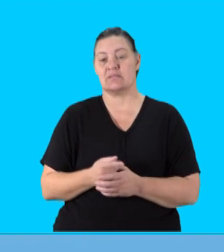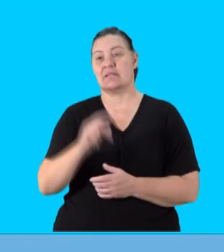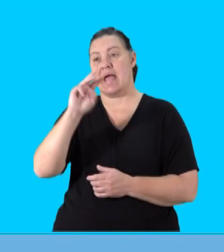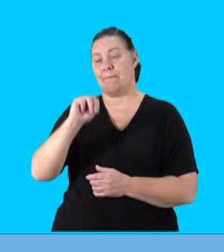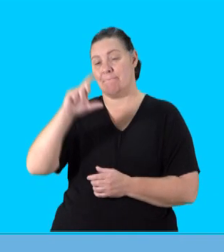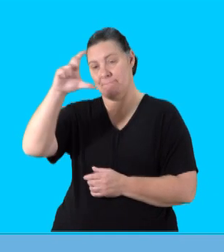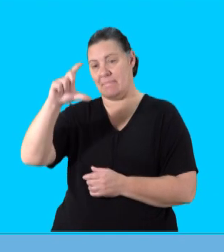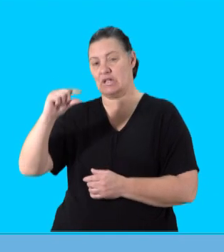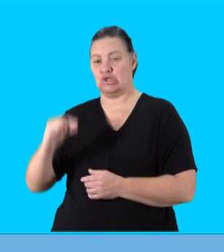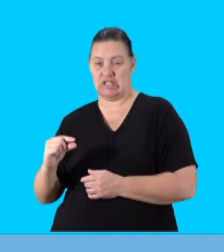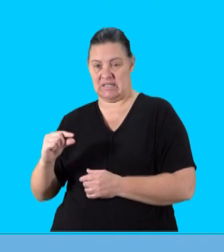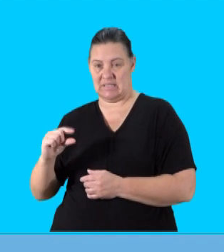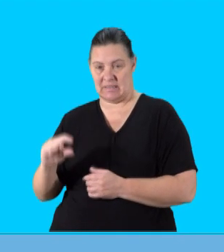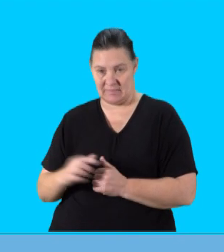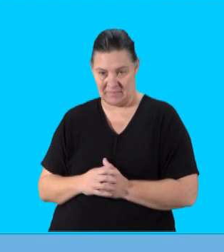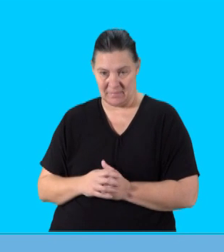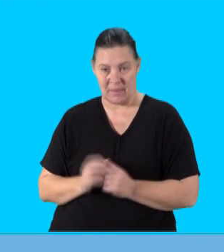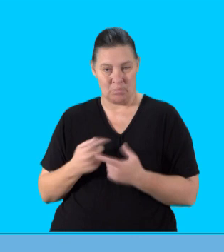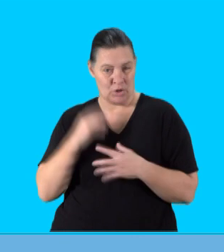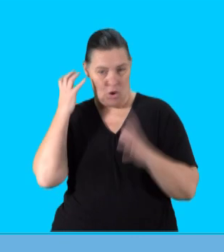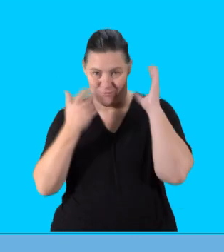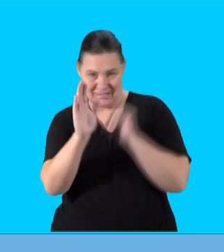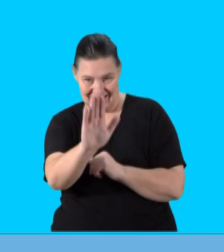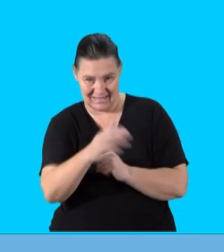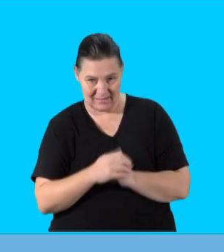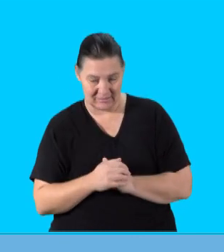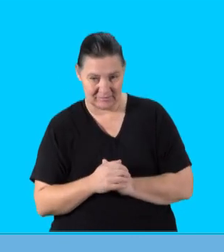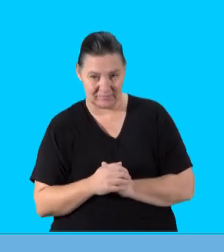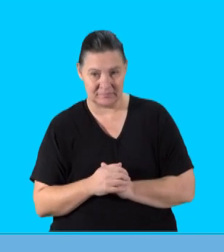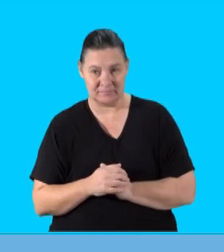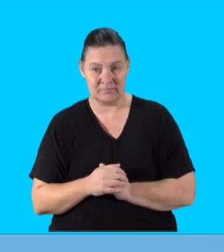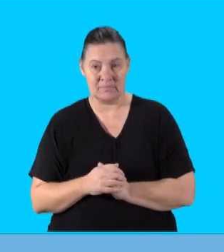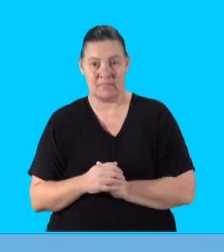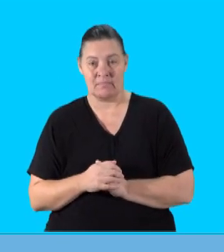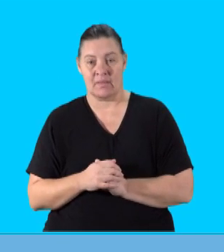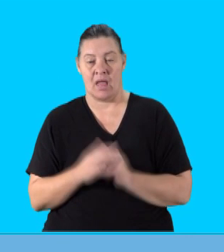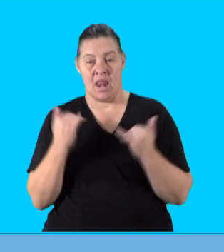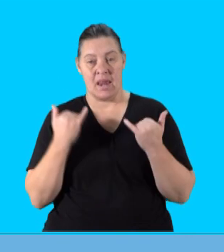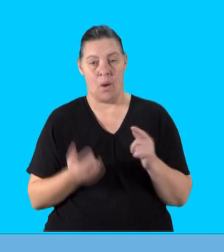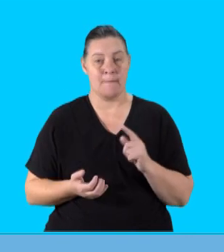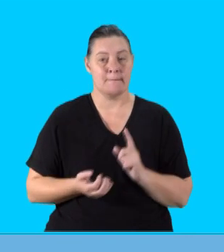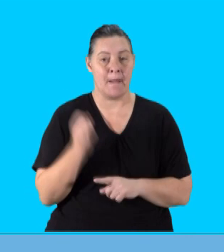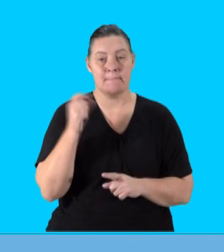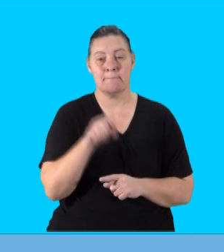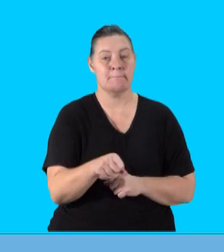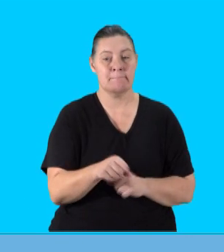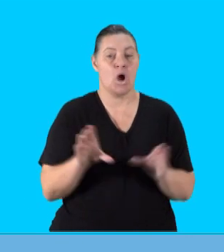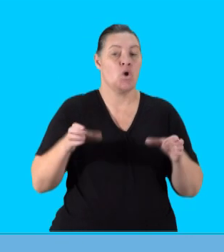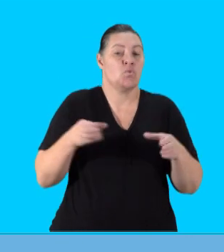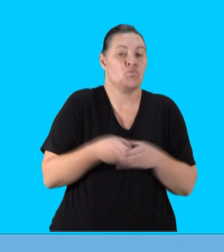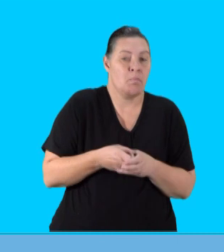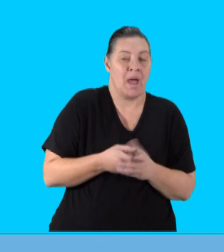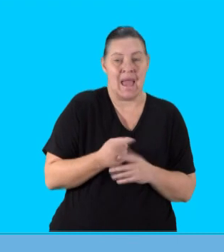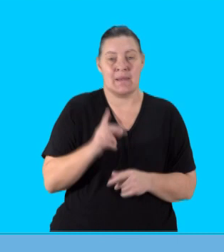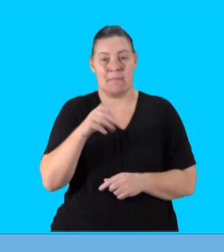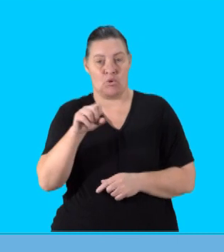has capital letter M and small letter G. So those are two different elements. So where do we now find this in terms of the